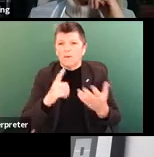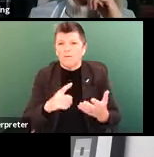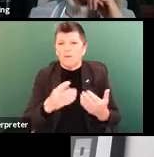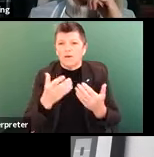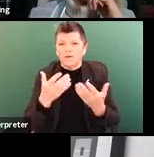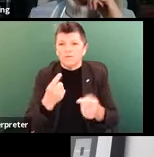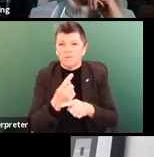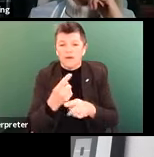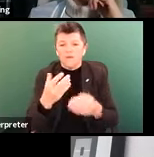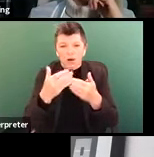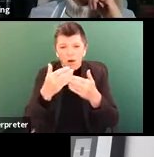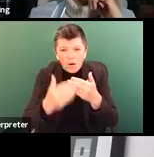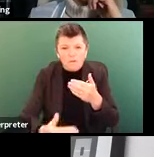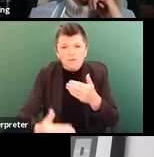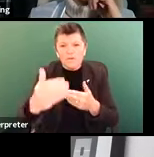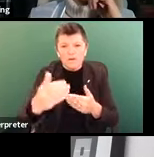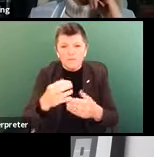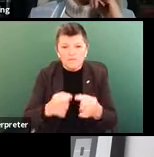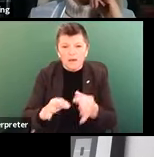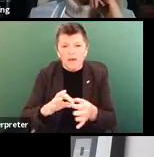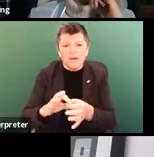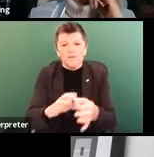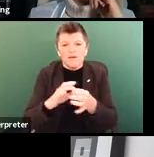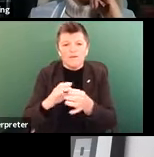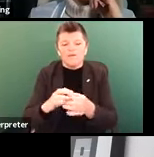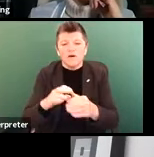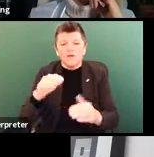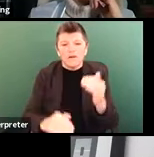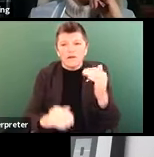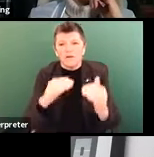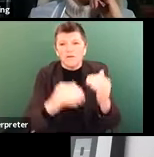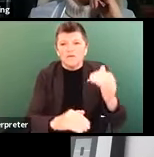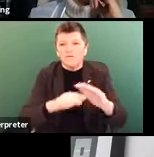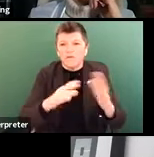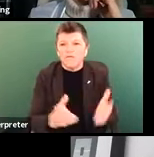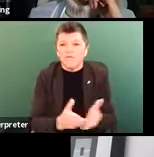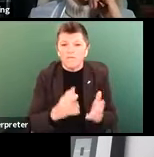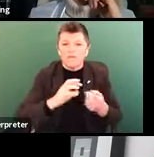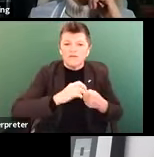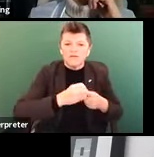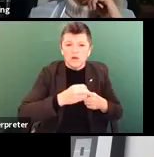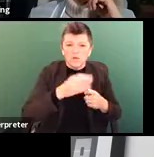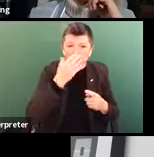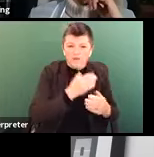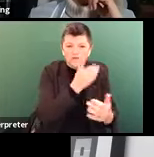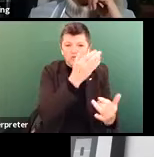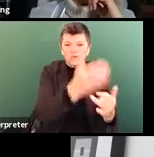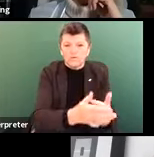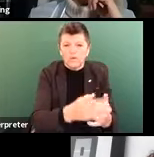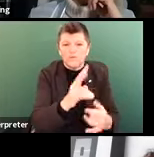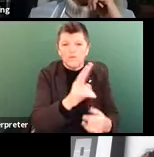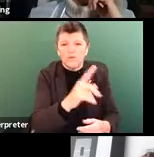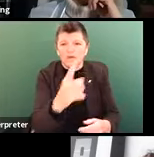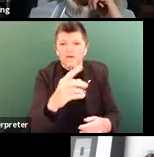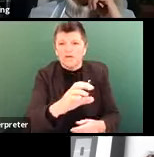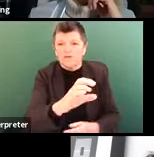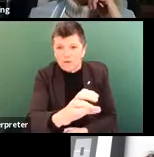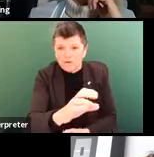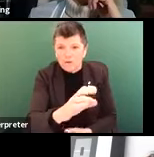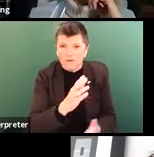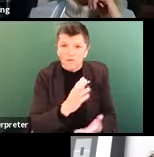of inequalities in the world from the Stone Age to 21st century. It's very modest